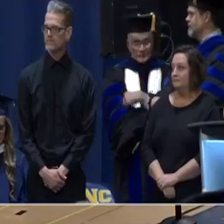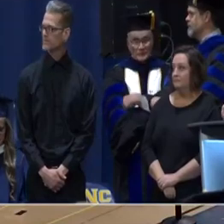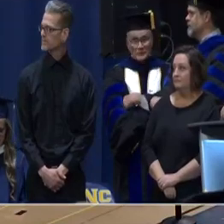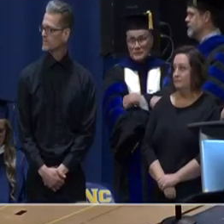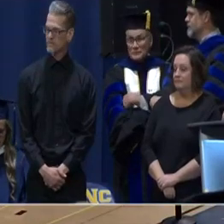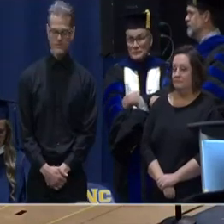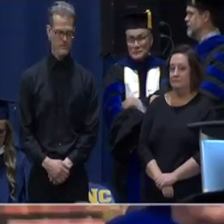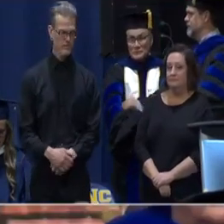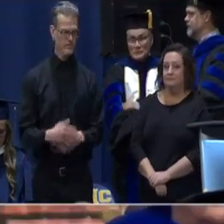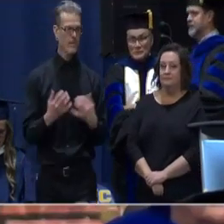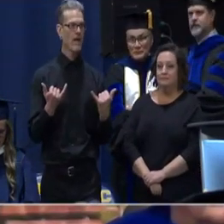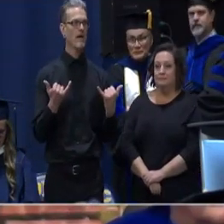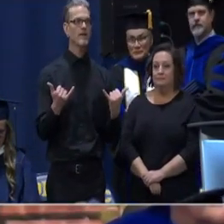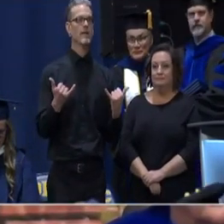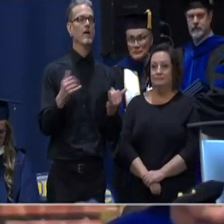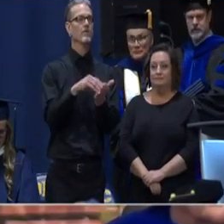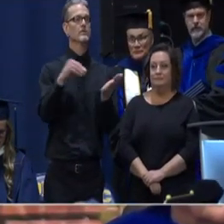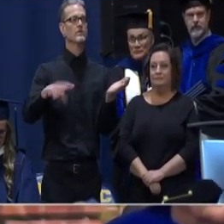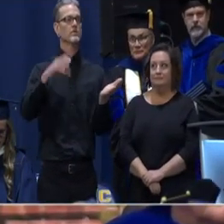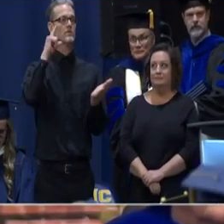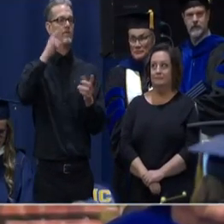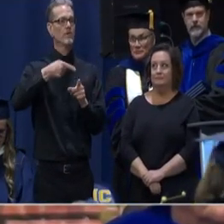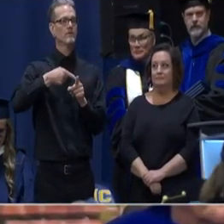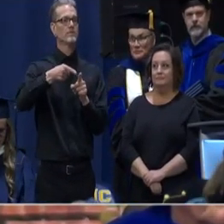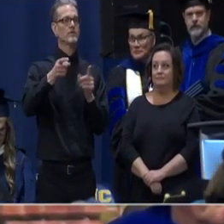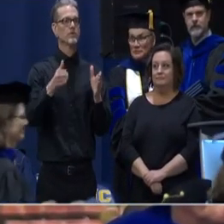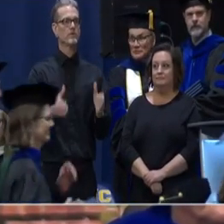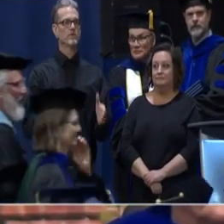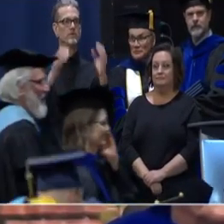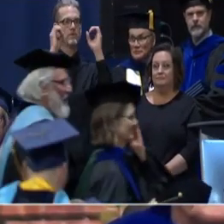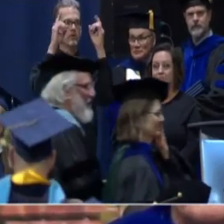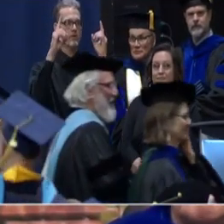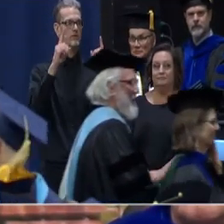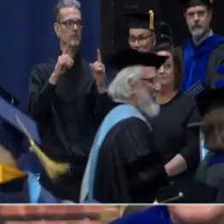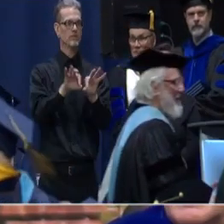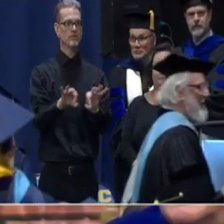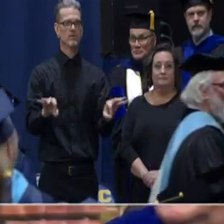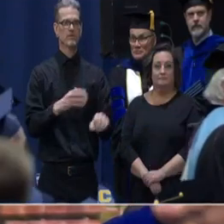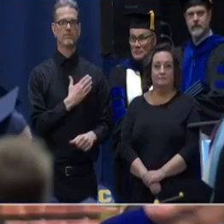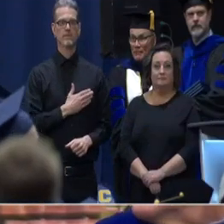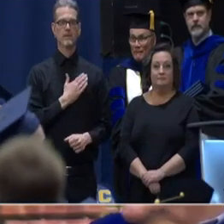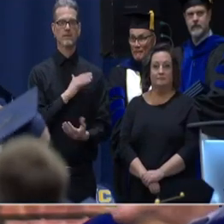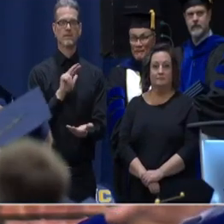Will the candidates for a specialist in education degree please stand?